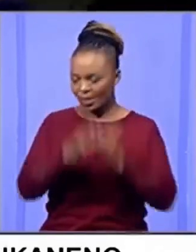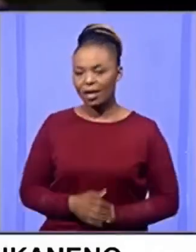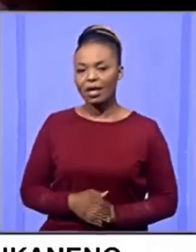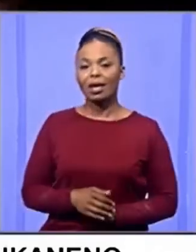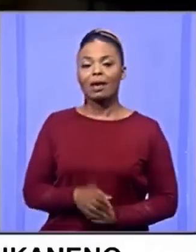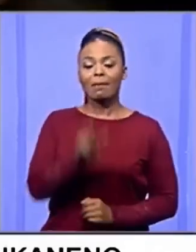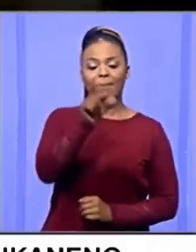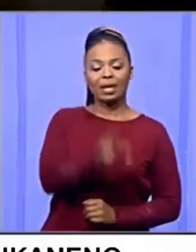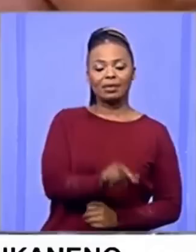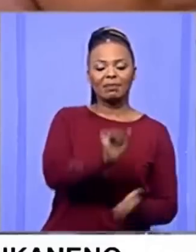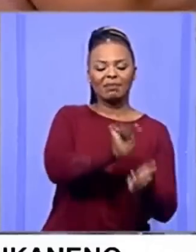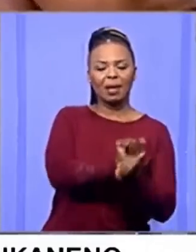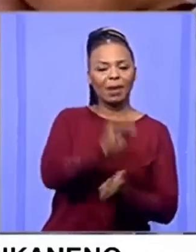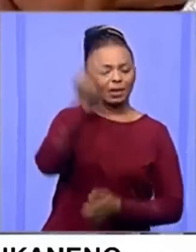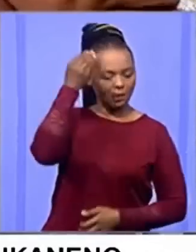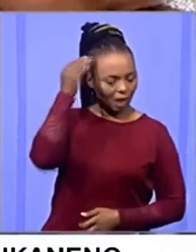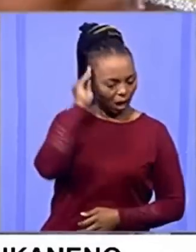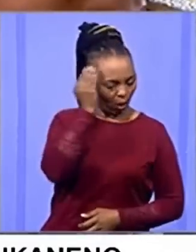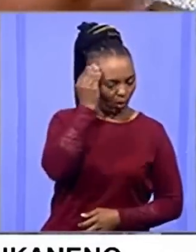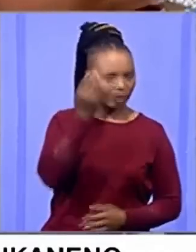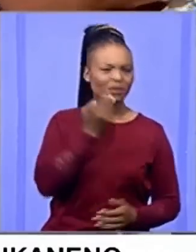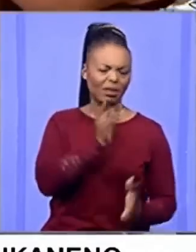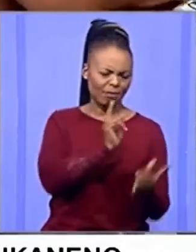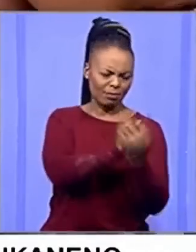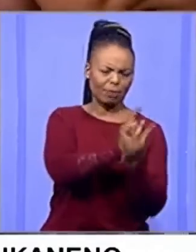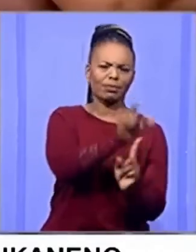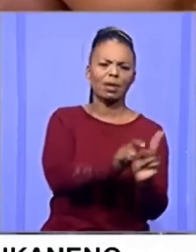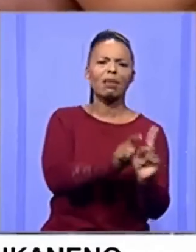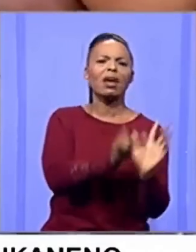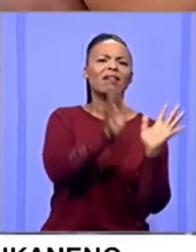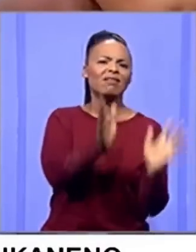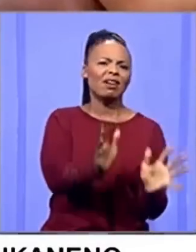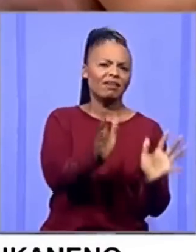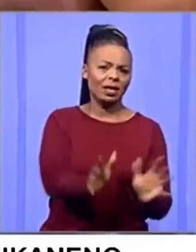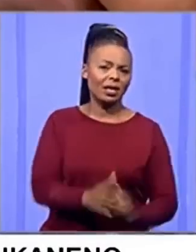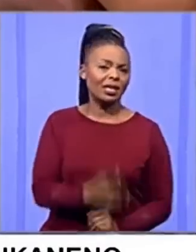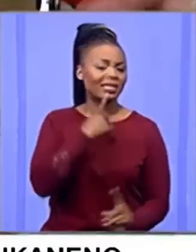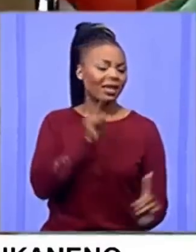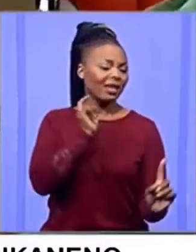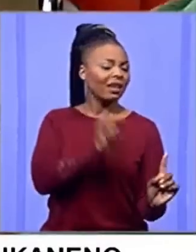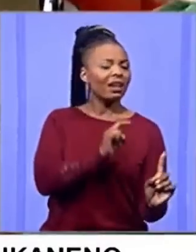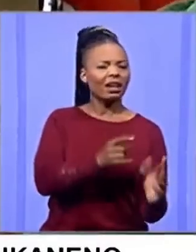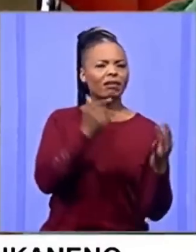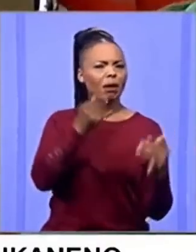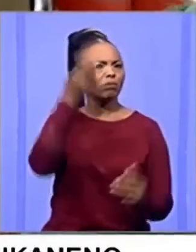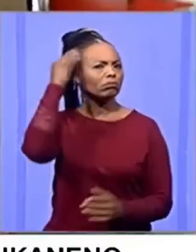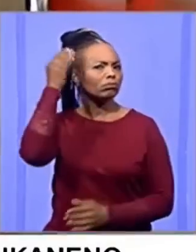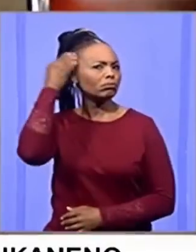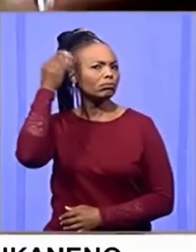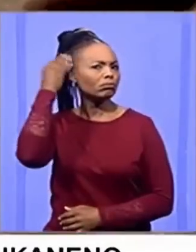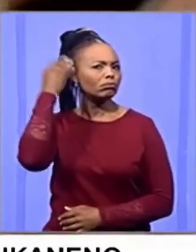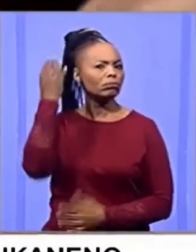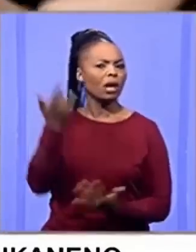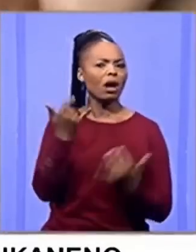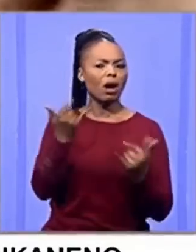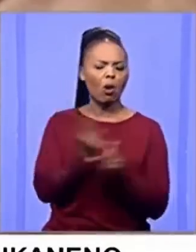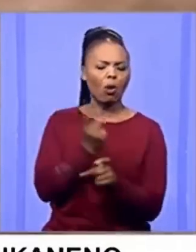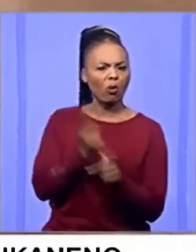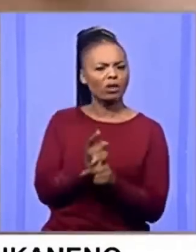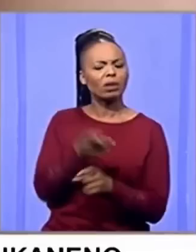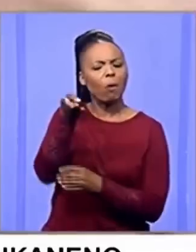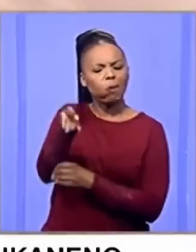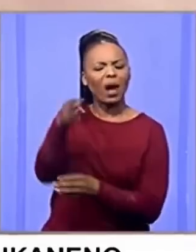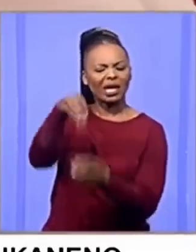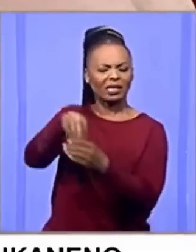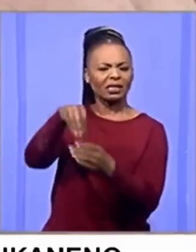kgolegelo o tlhomamisitse gore bana le go kopana le Magudumana. A re Magudumana o dira moriri wa gagwe kwa salunung eno ka metlha pele